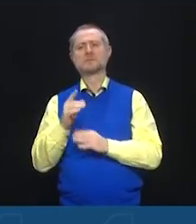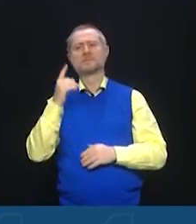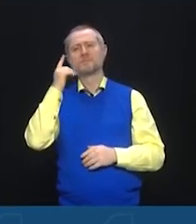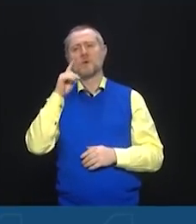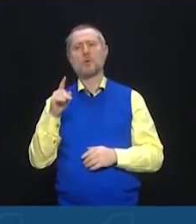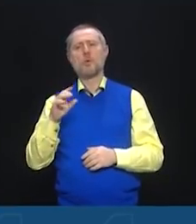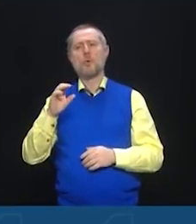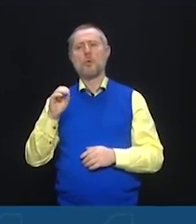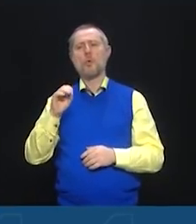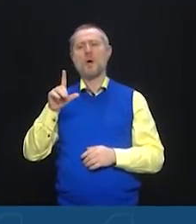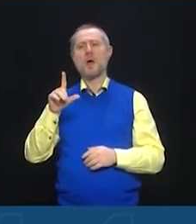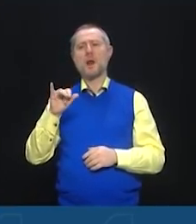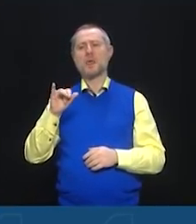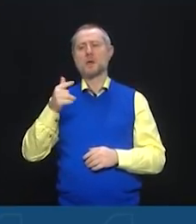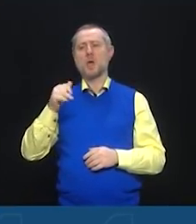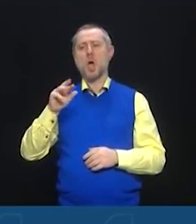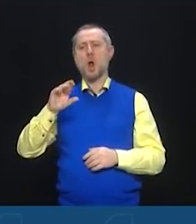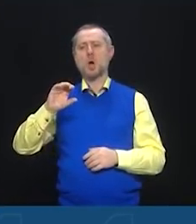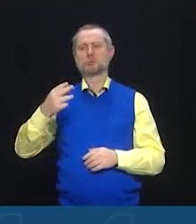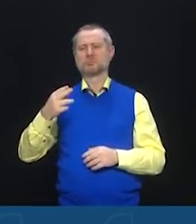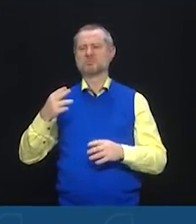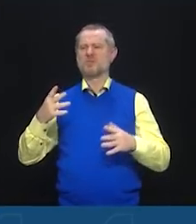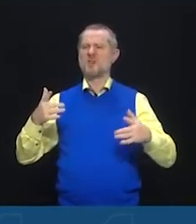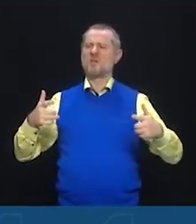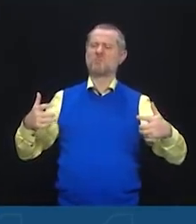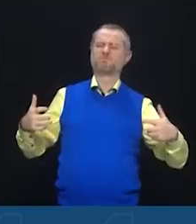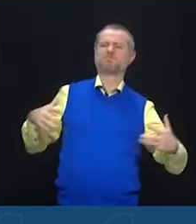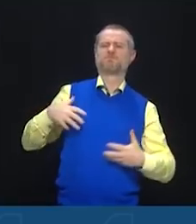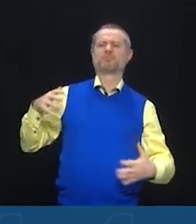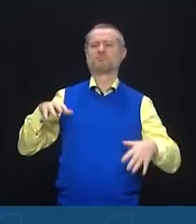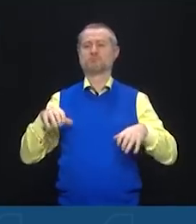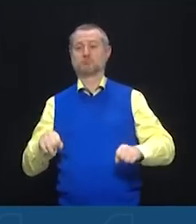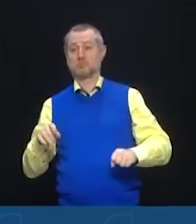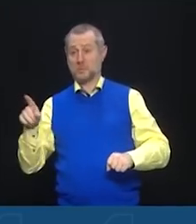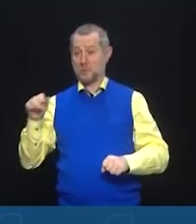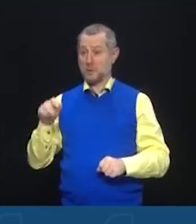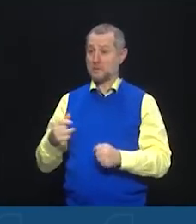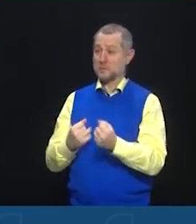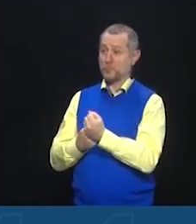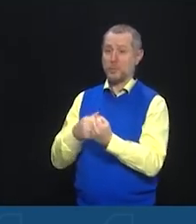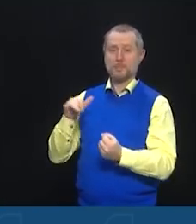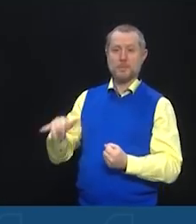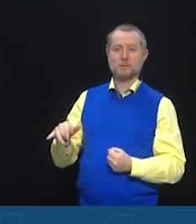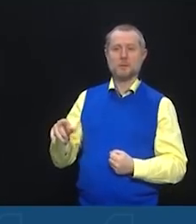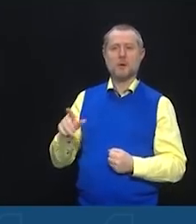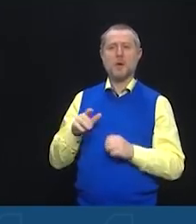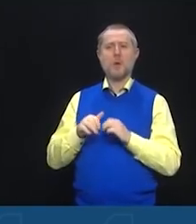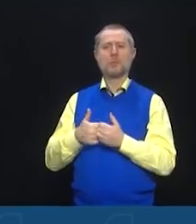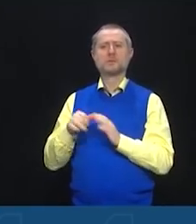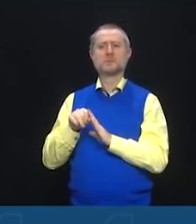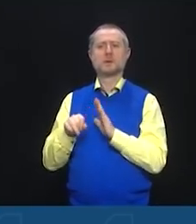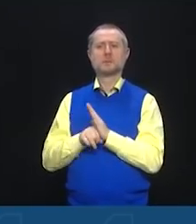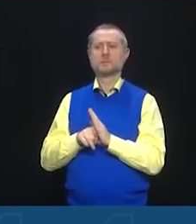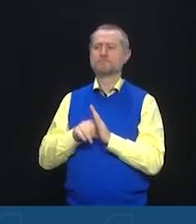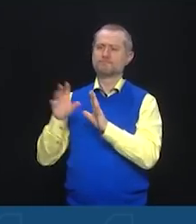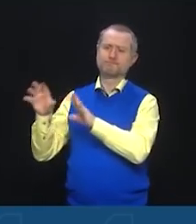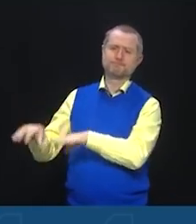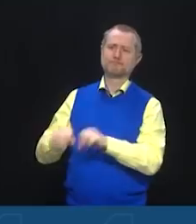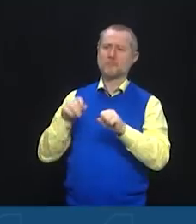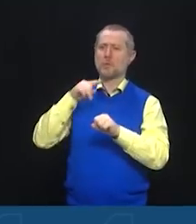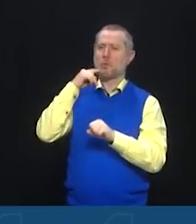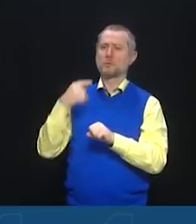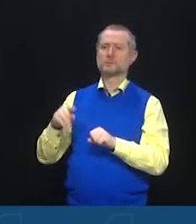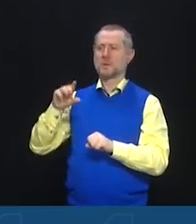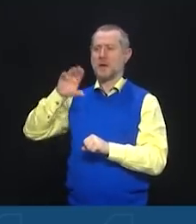in New York City. I was wondering if you could get behind that, or how do you think the state should target assets by Russian companies